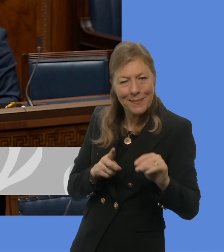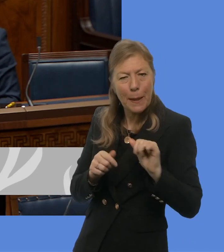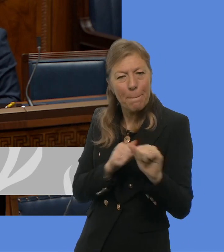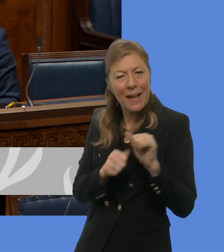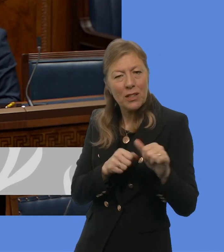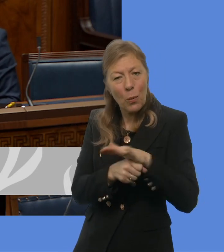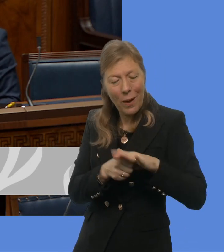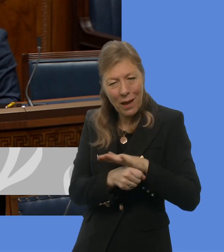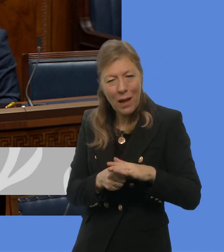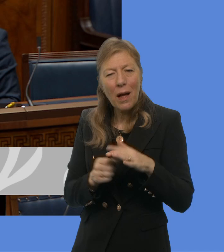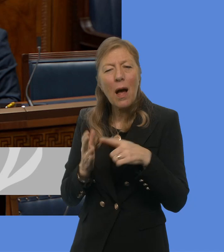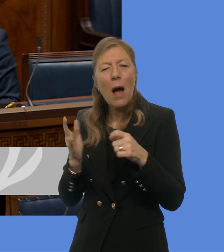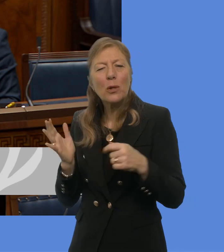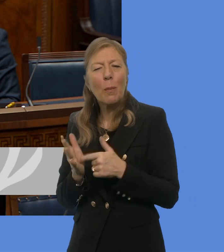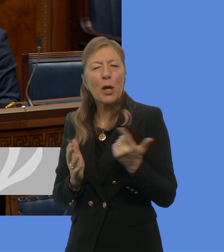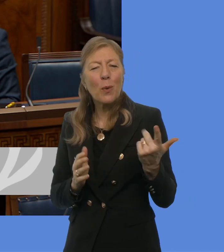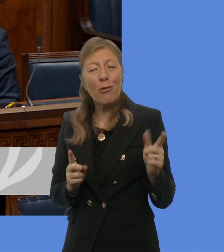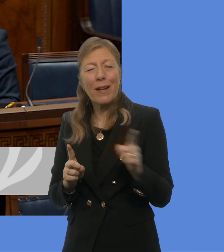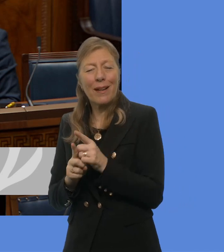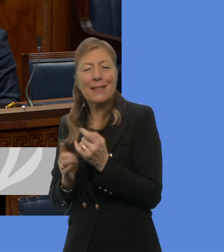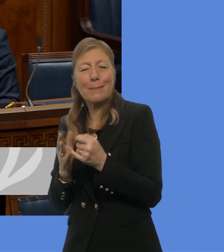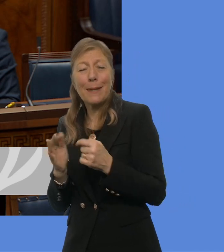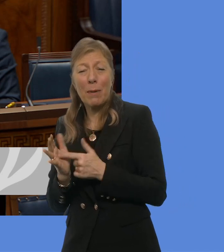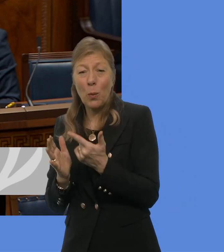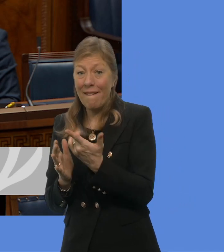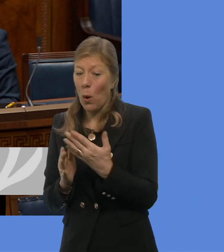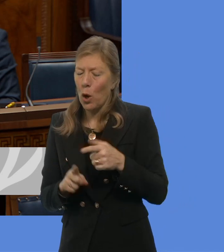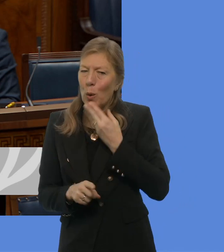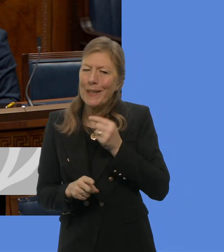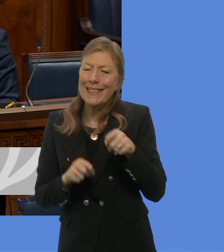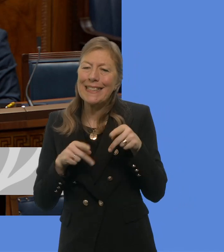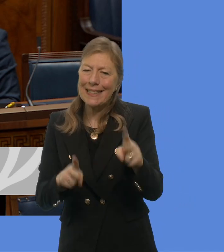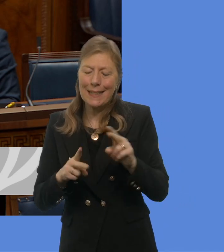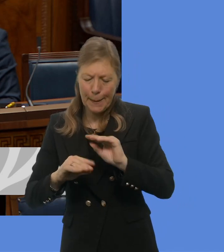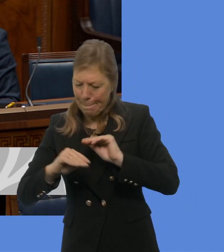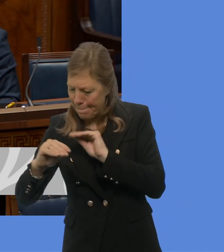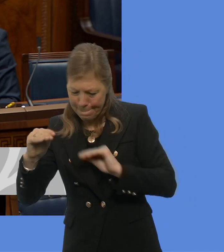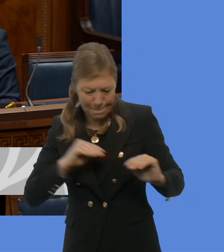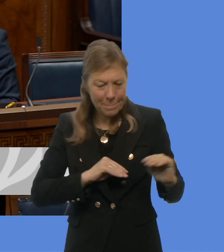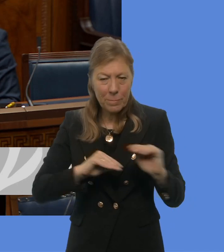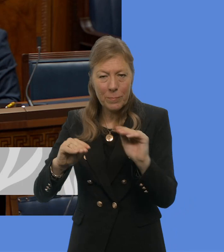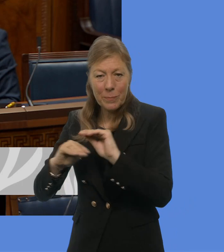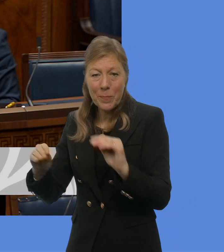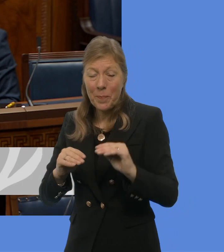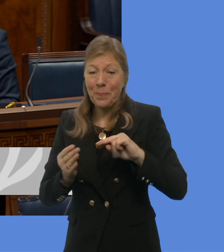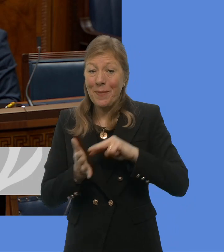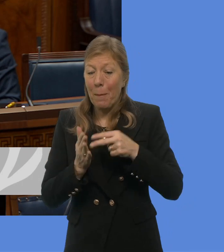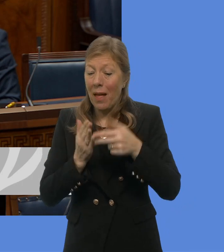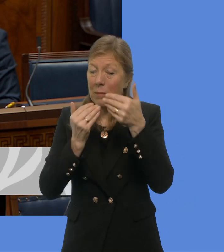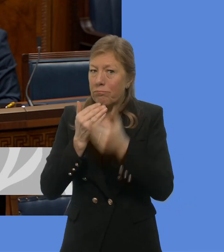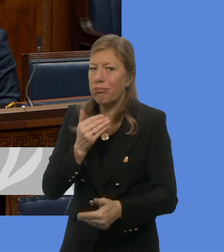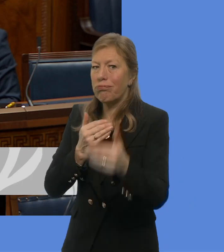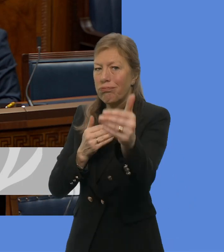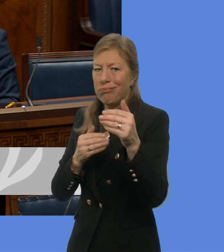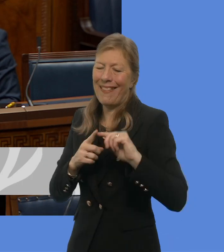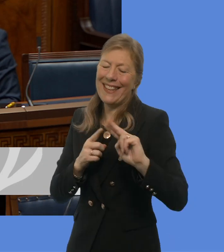and September 24. It's intended to roll out reviews across all programmes of care in the next financial year. A new